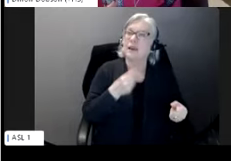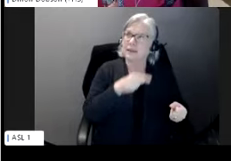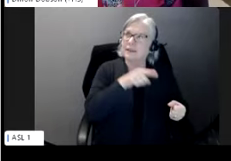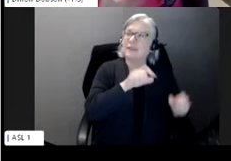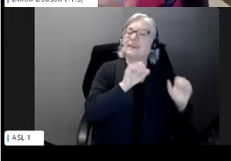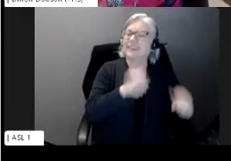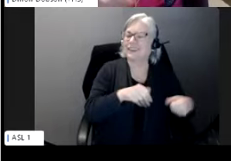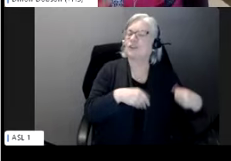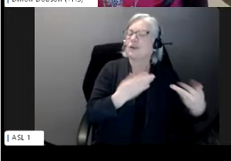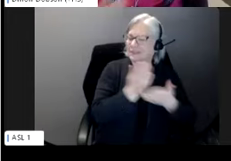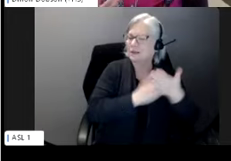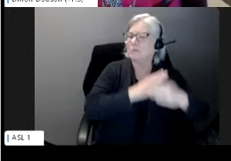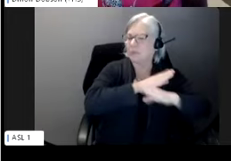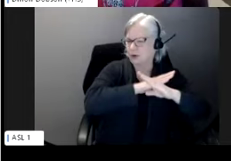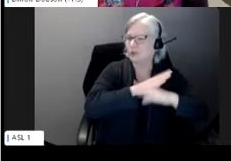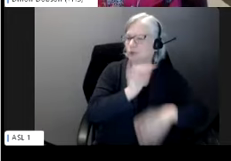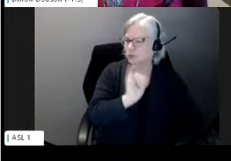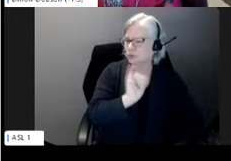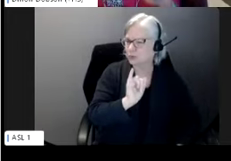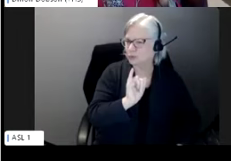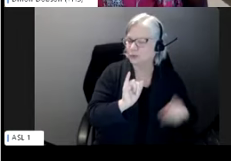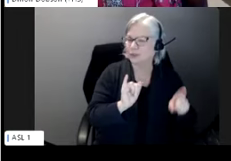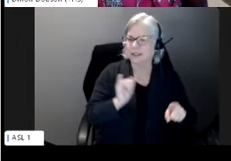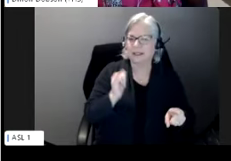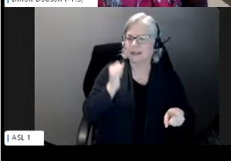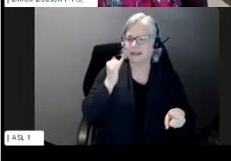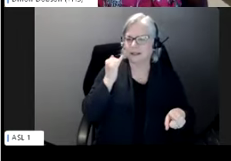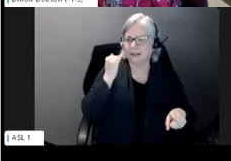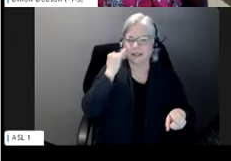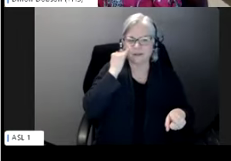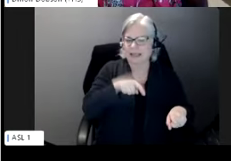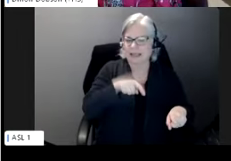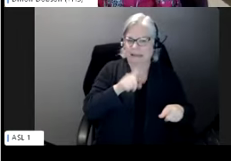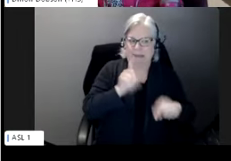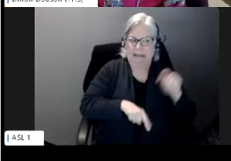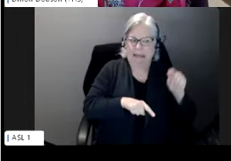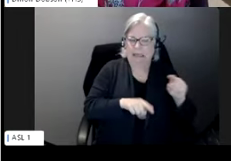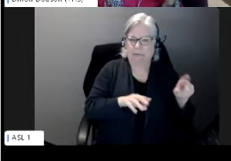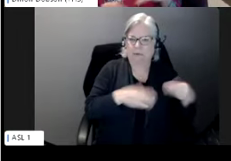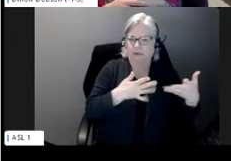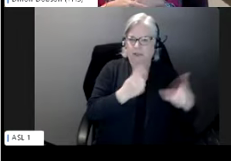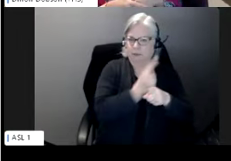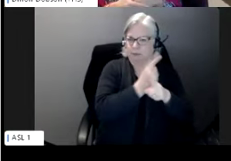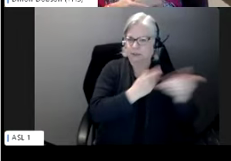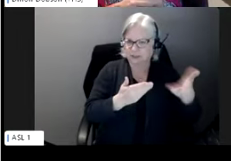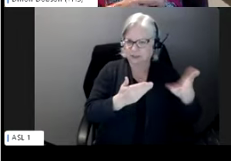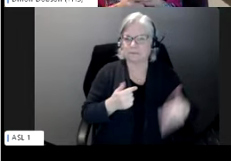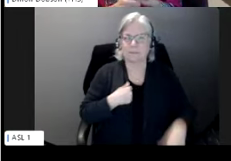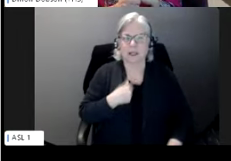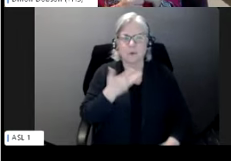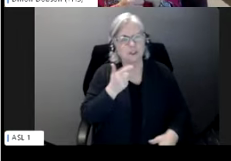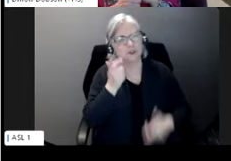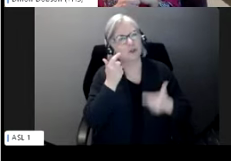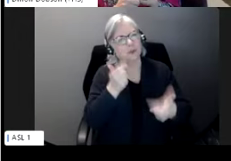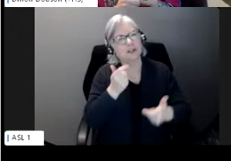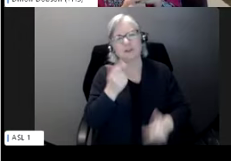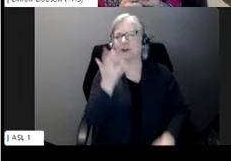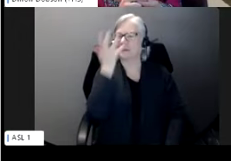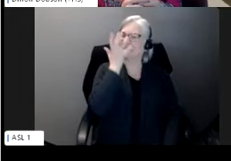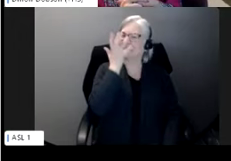our clients if they're not able to address the needs that they have. And so before I move along, as I promised, just have a quick peek at these